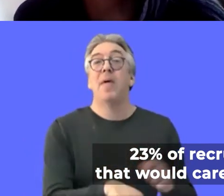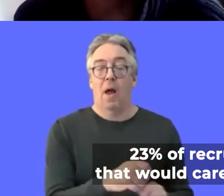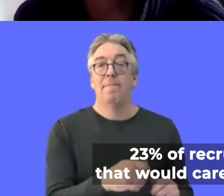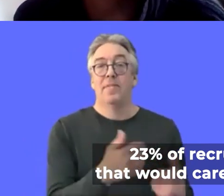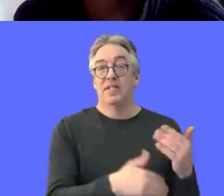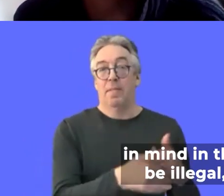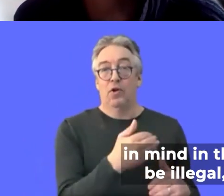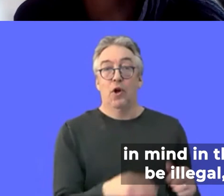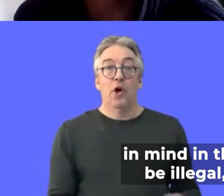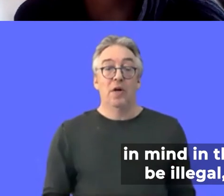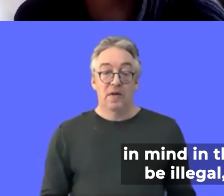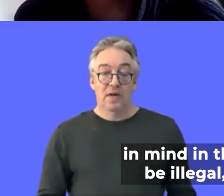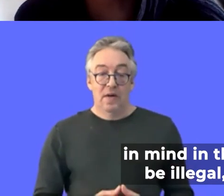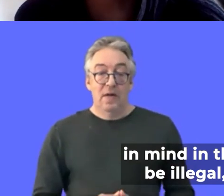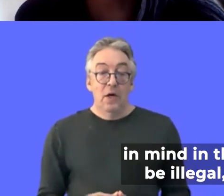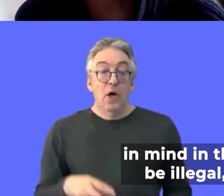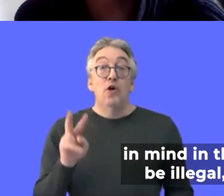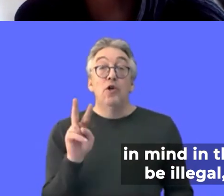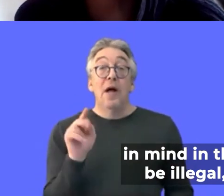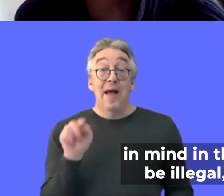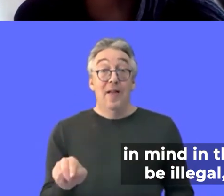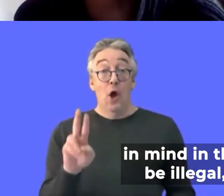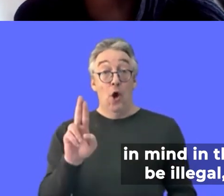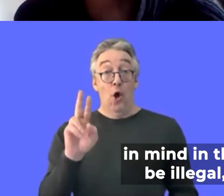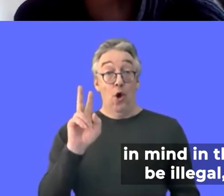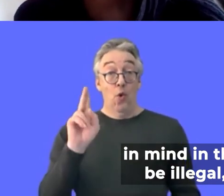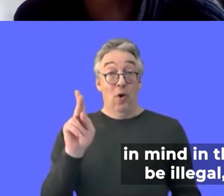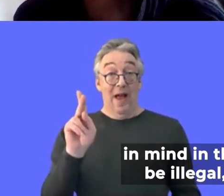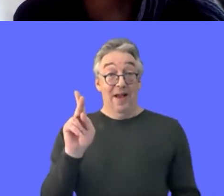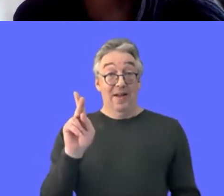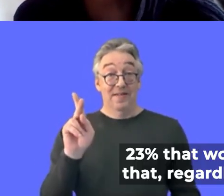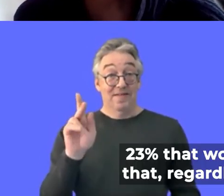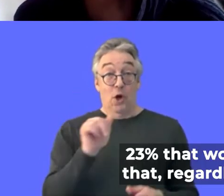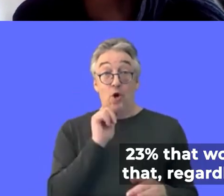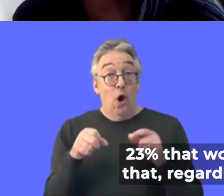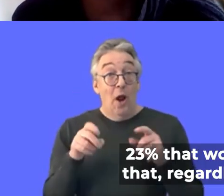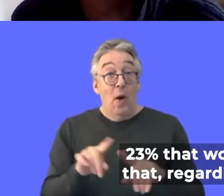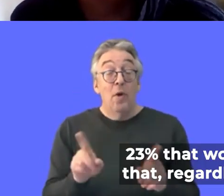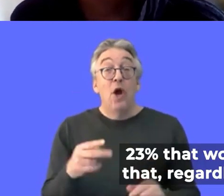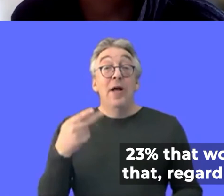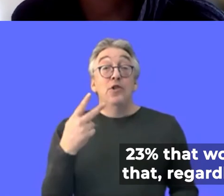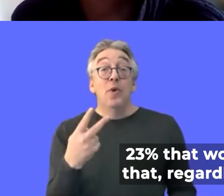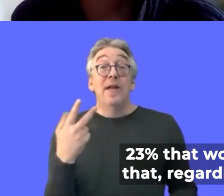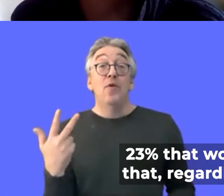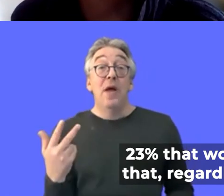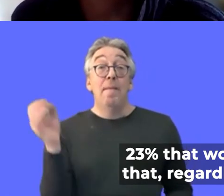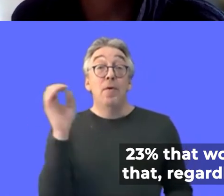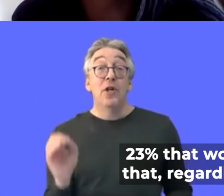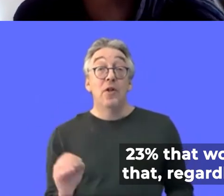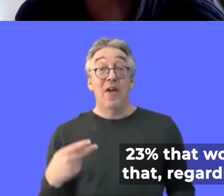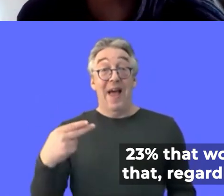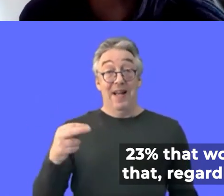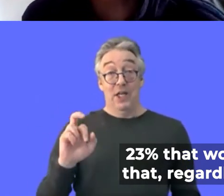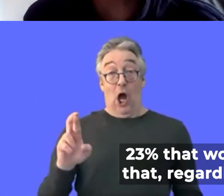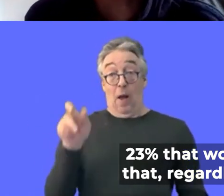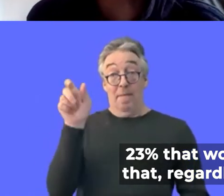to admit it, bearing in mind in the UK this would be illegal, but park that, 23% that would admit it